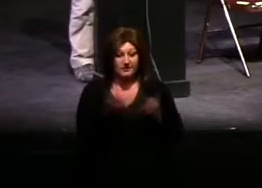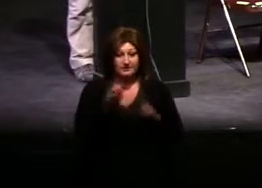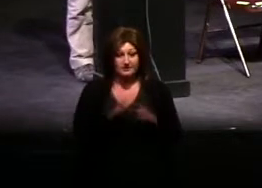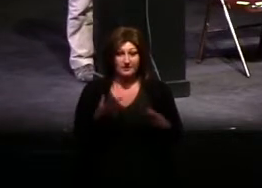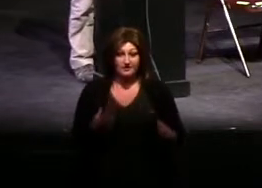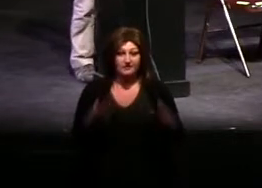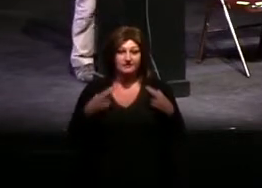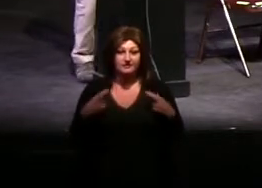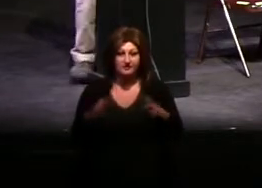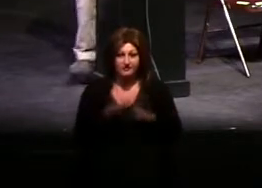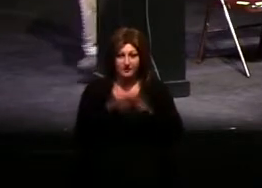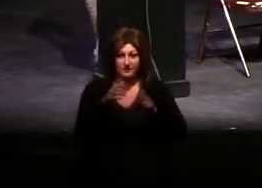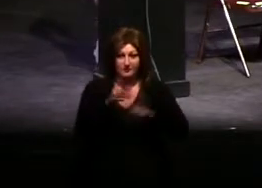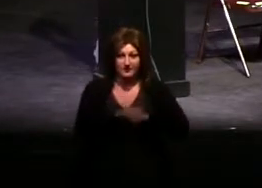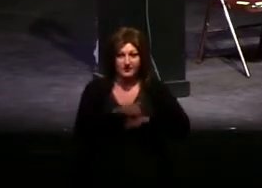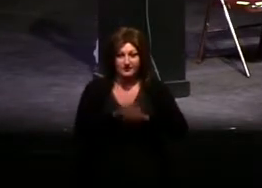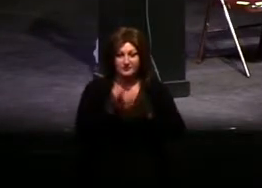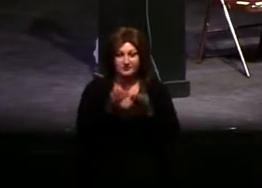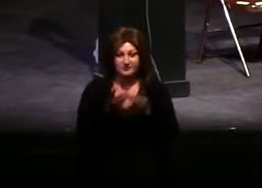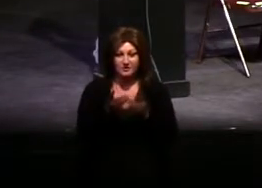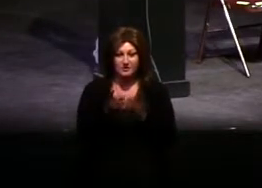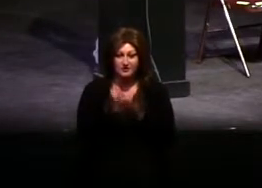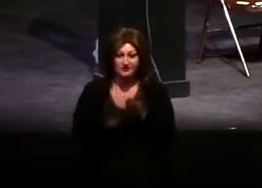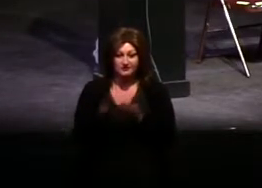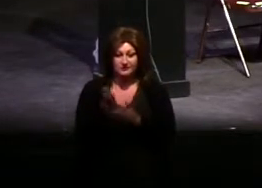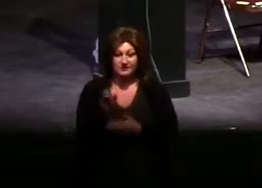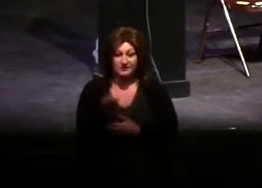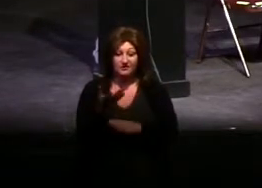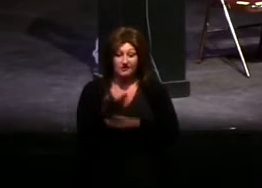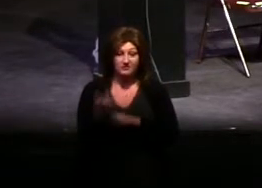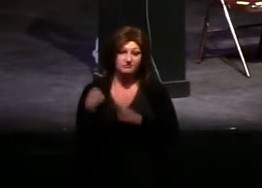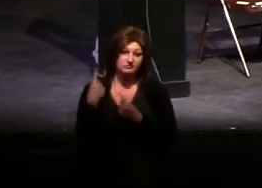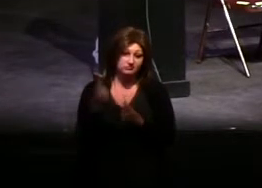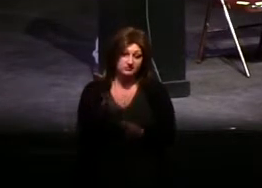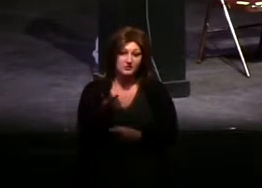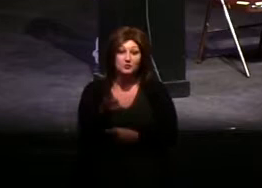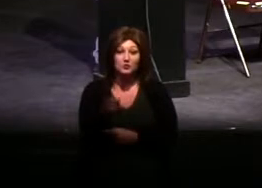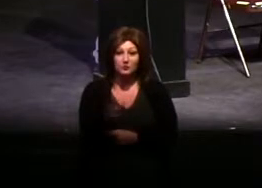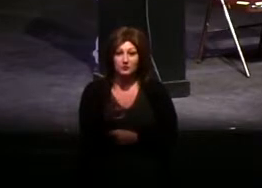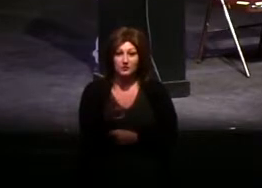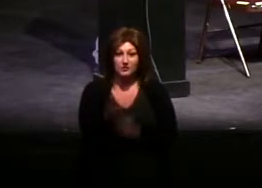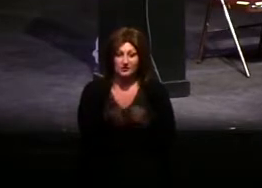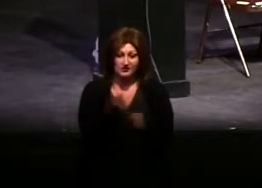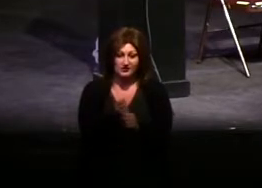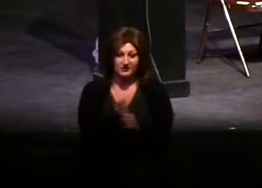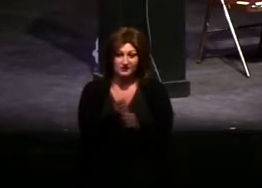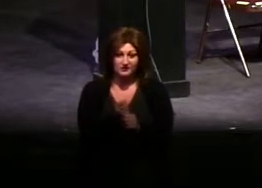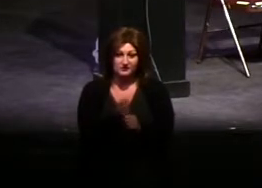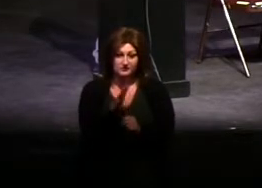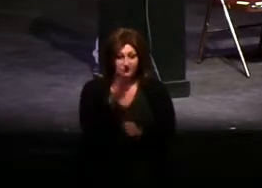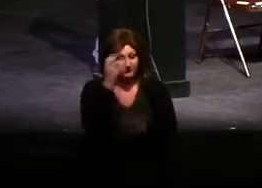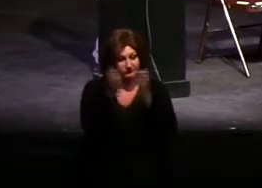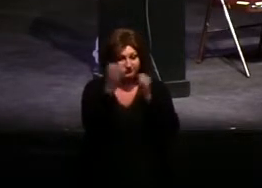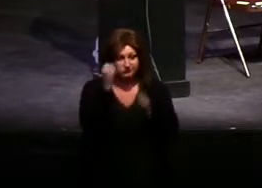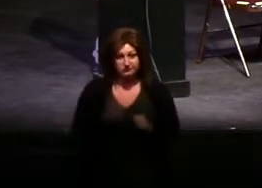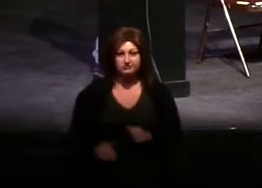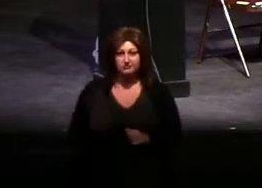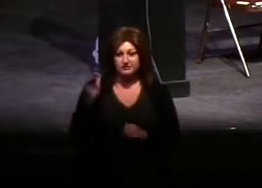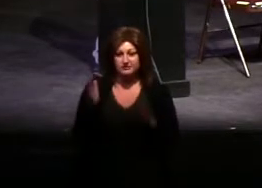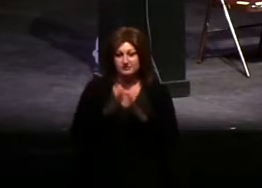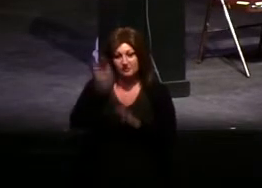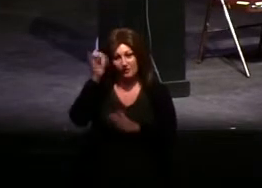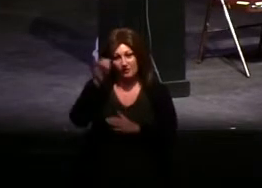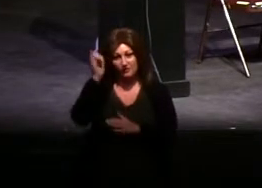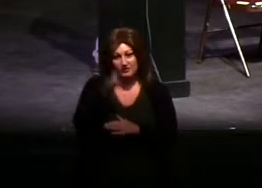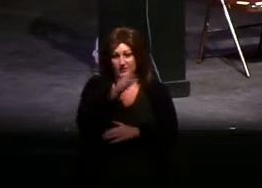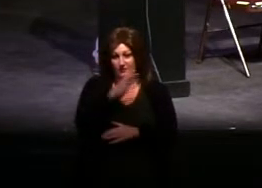retired from the English department at the University of Idaho after 21 years. She recorded her memories of growing up on a small cattle ranch